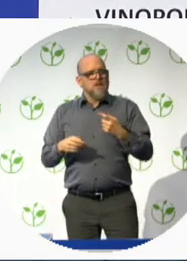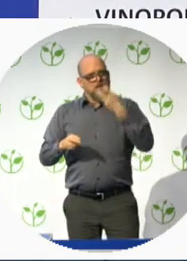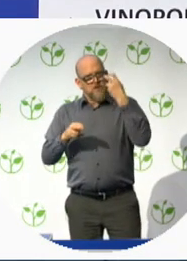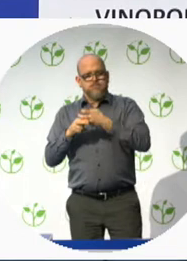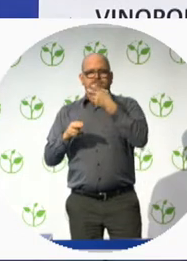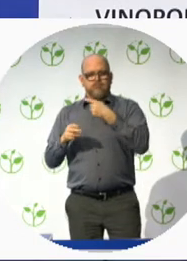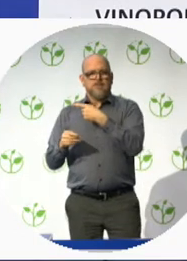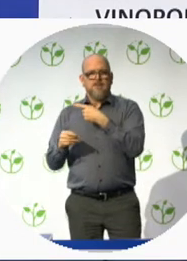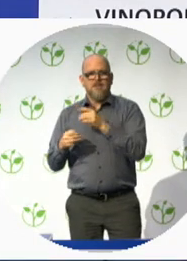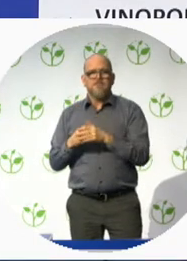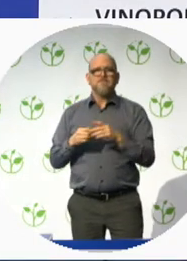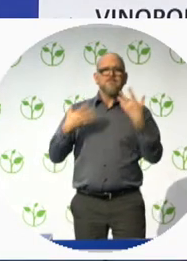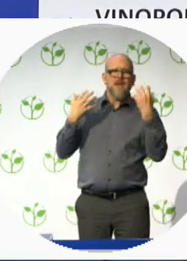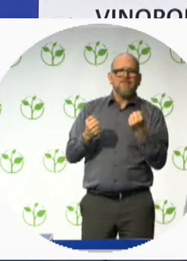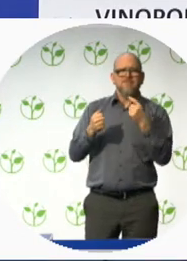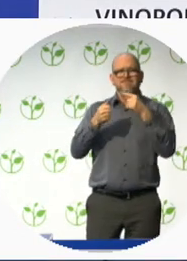some of the tools like